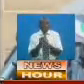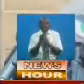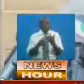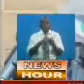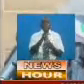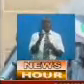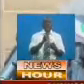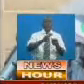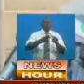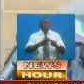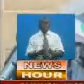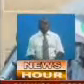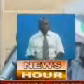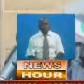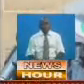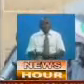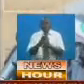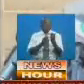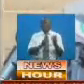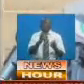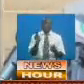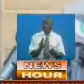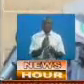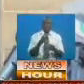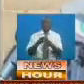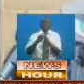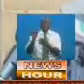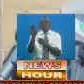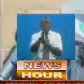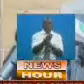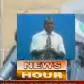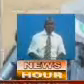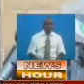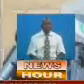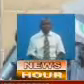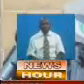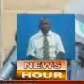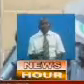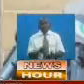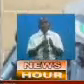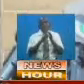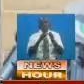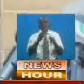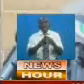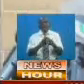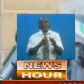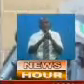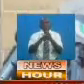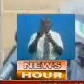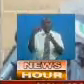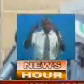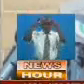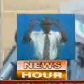use numbering. Some we're going to use names, like names of our former